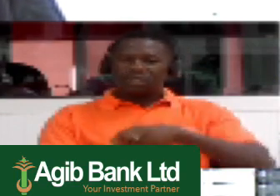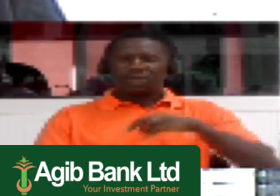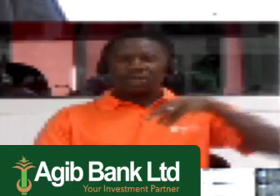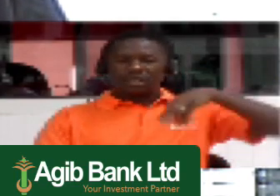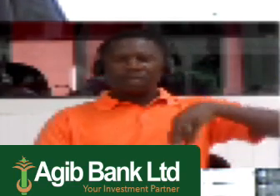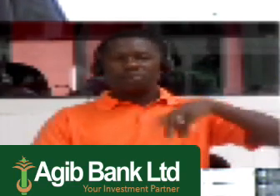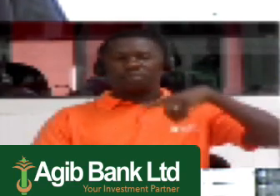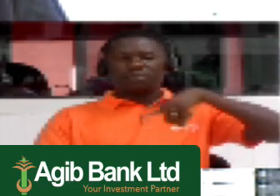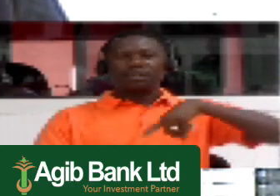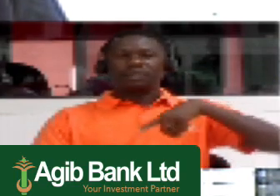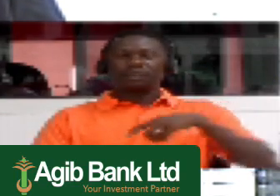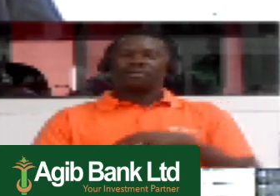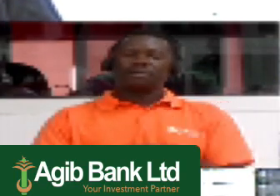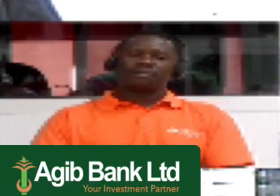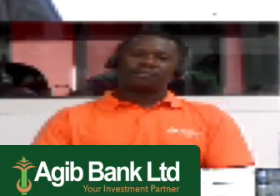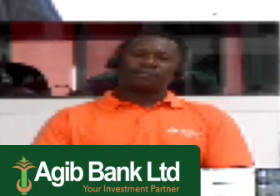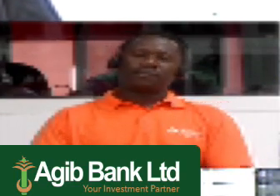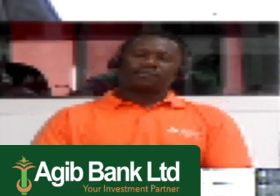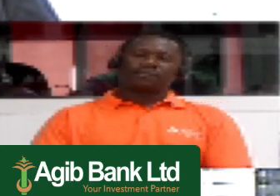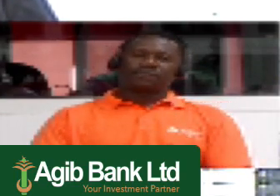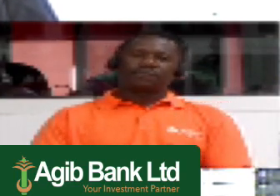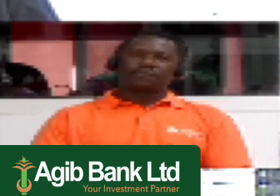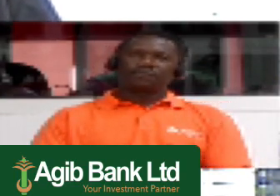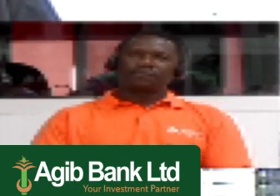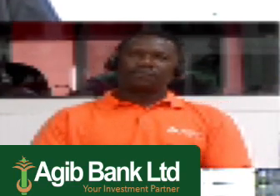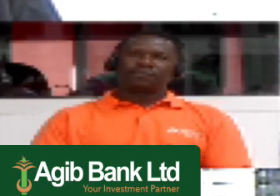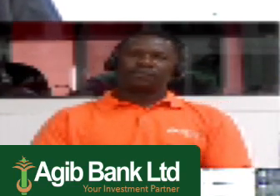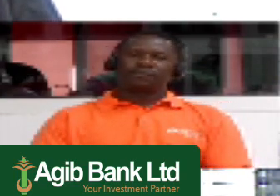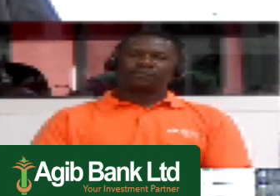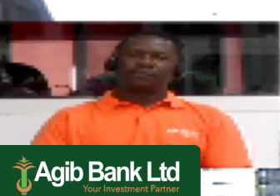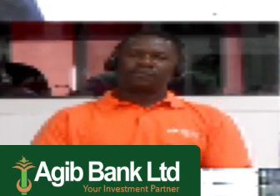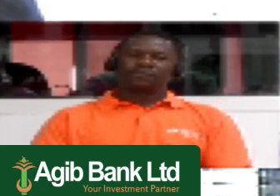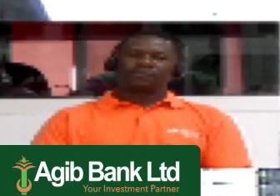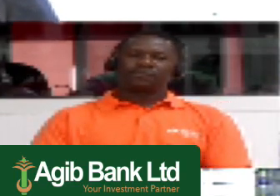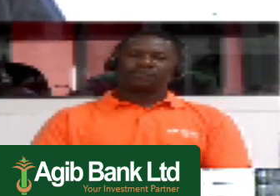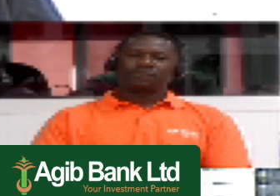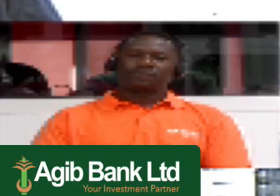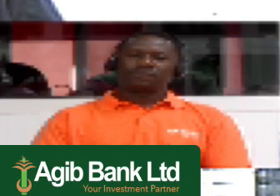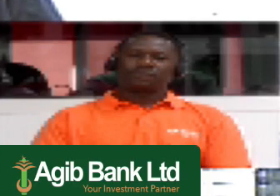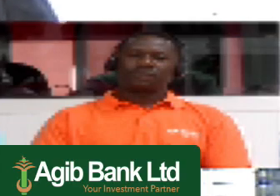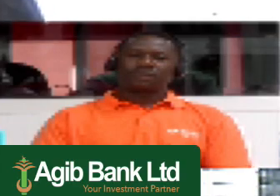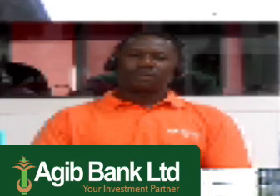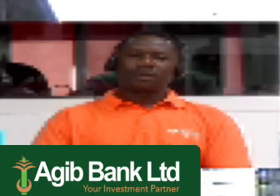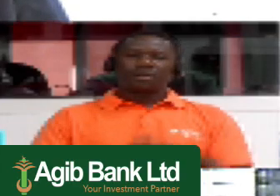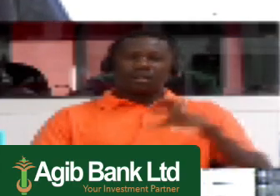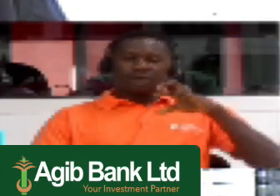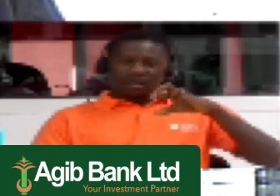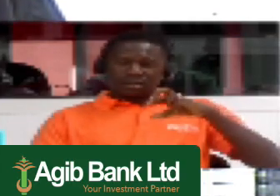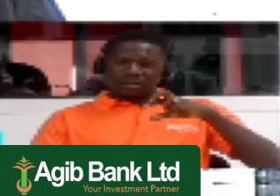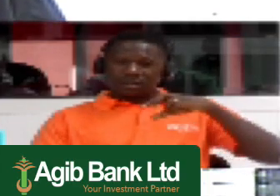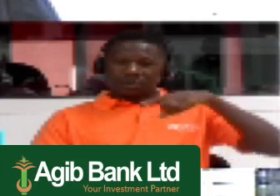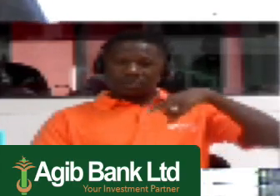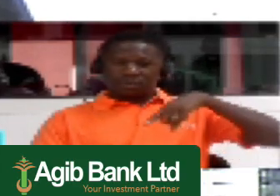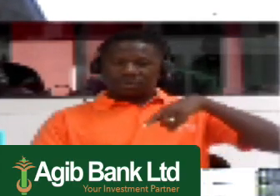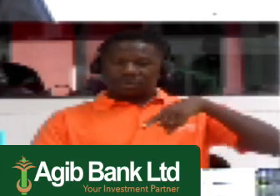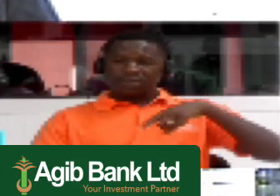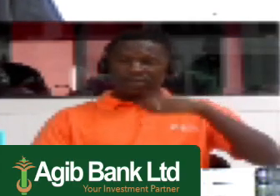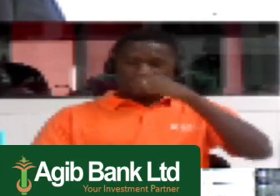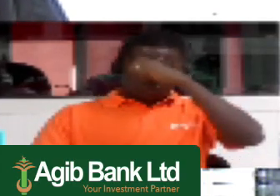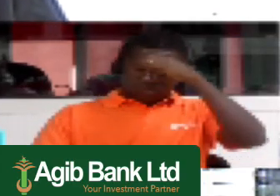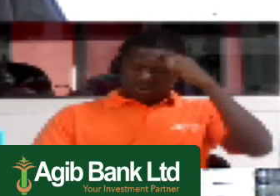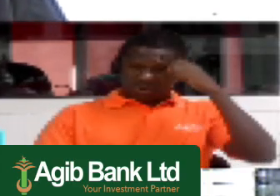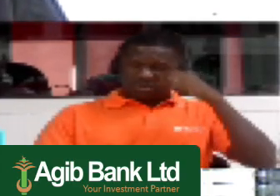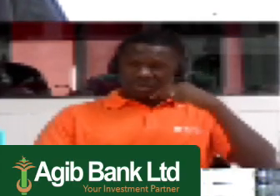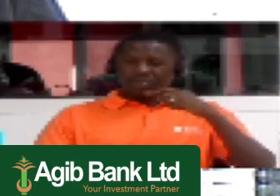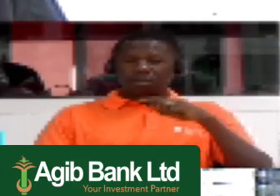britata military police ikamun doku fasuna ke wofana. Regimental police itola doku mumente walan somanda. The